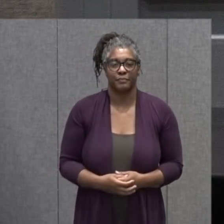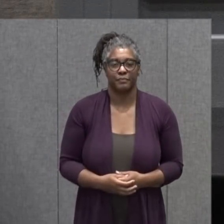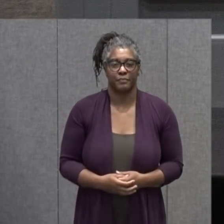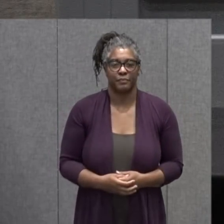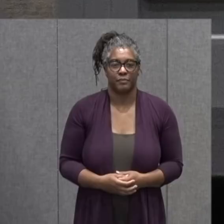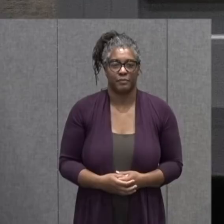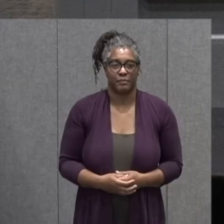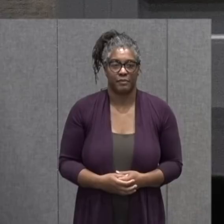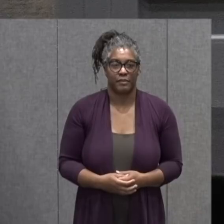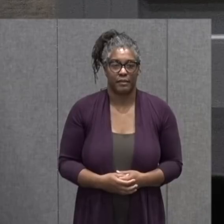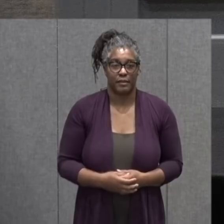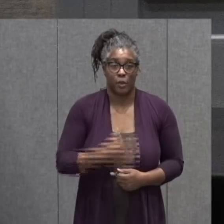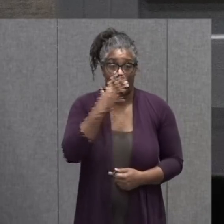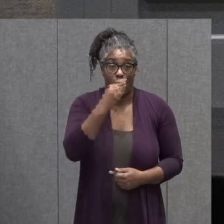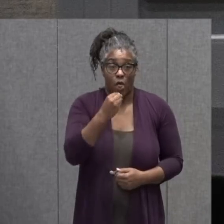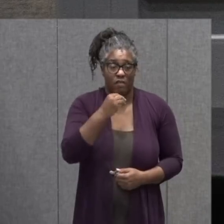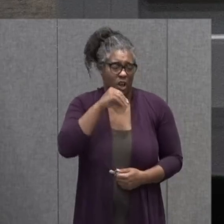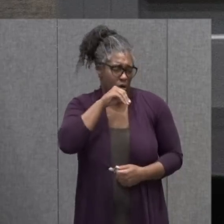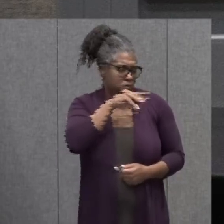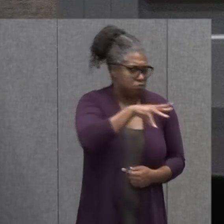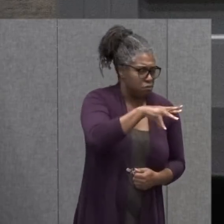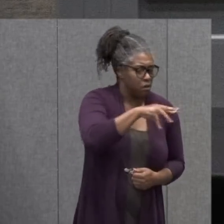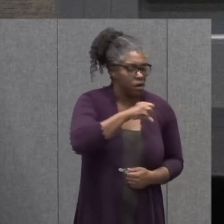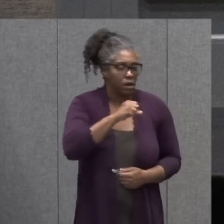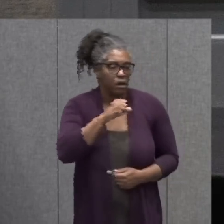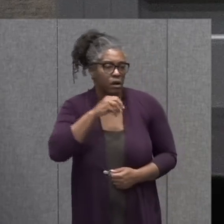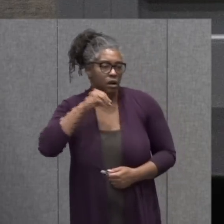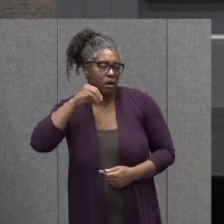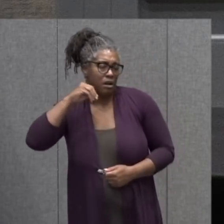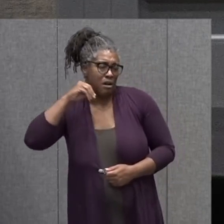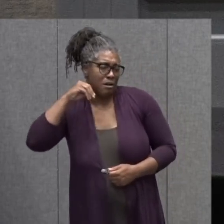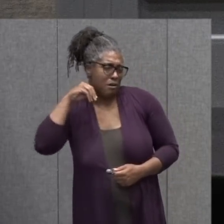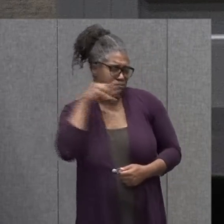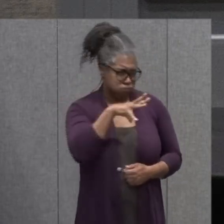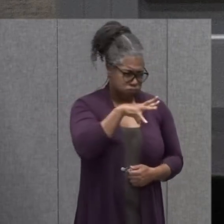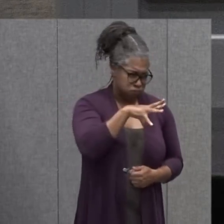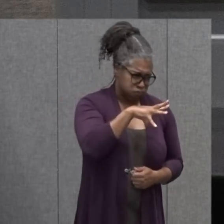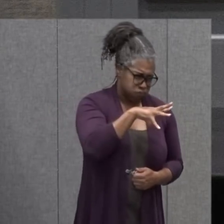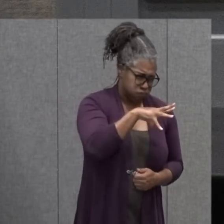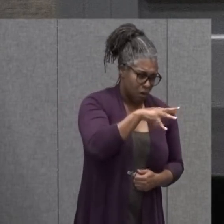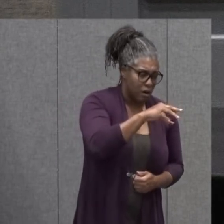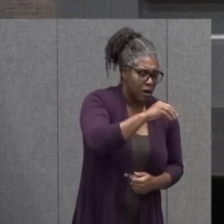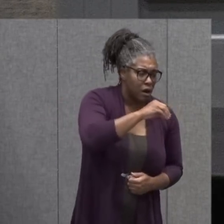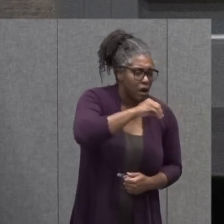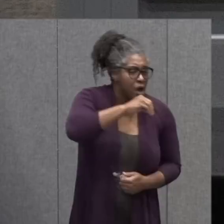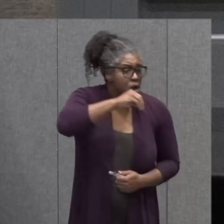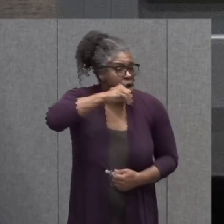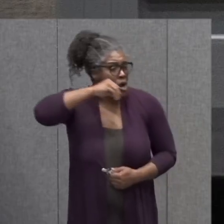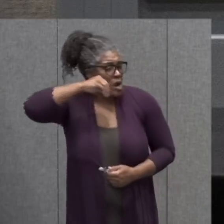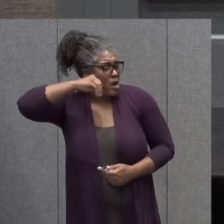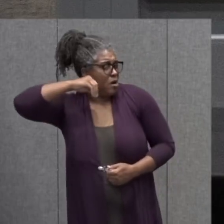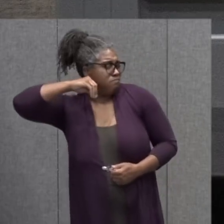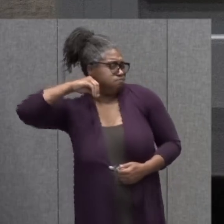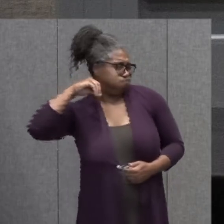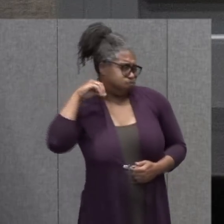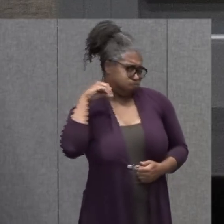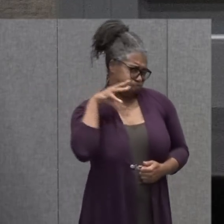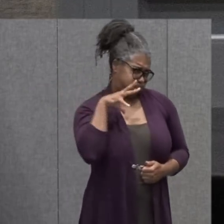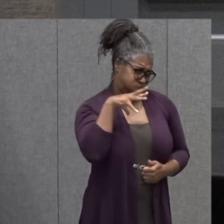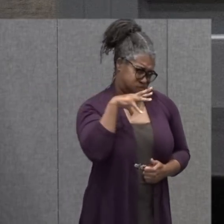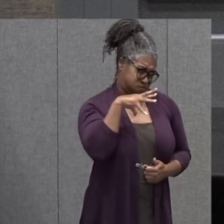So he huffed, and he puffed, and he